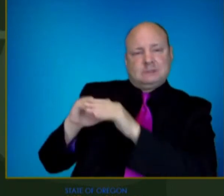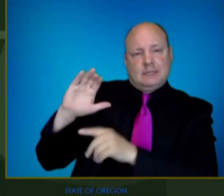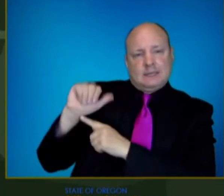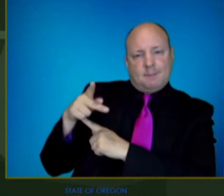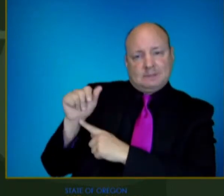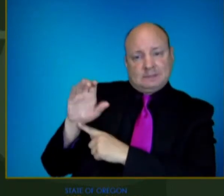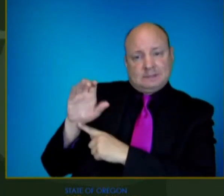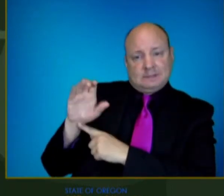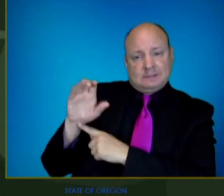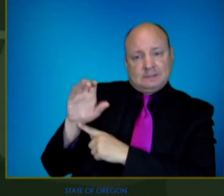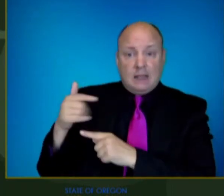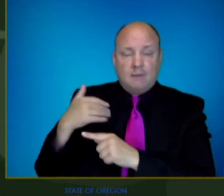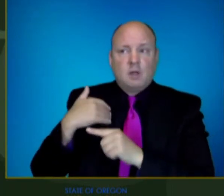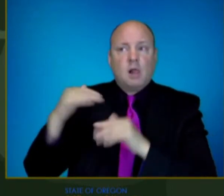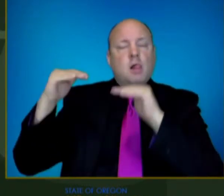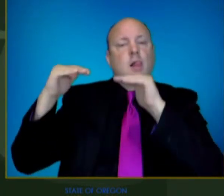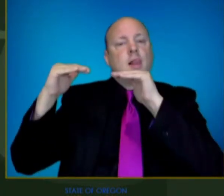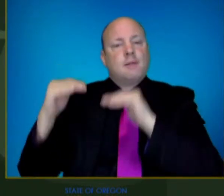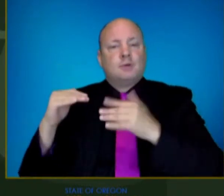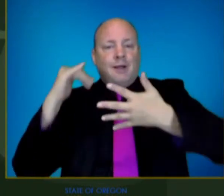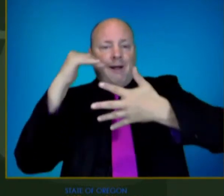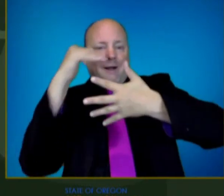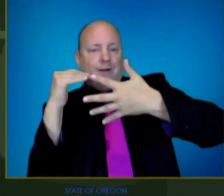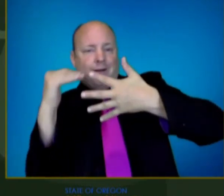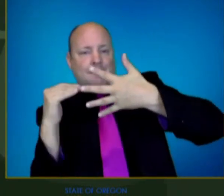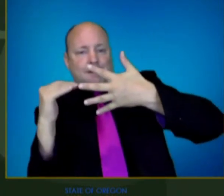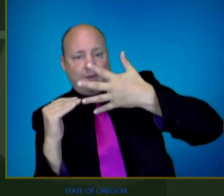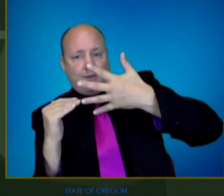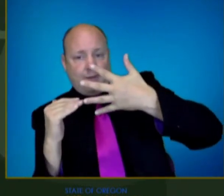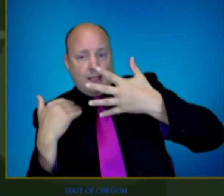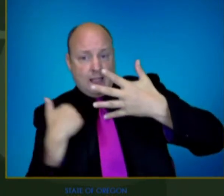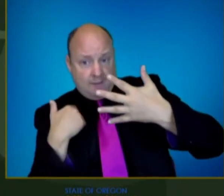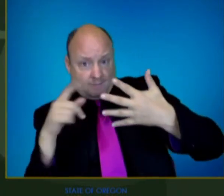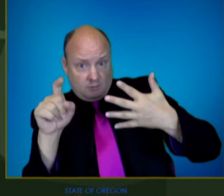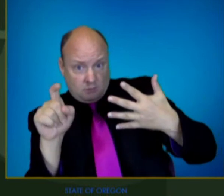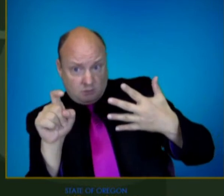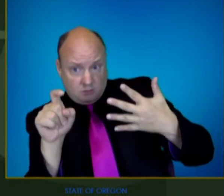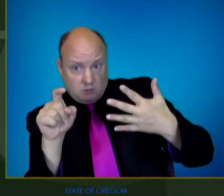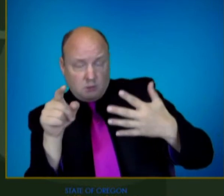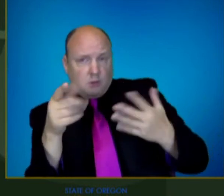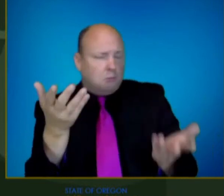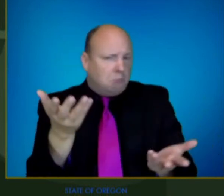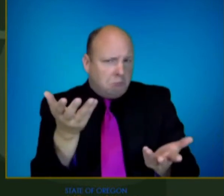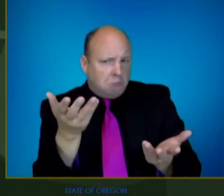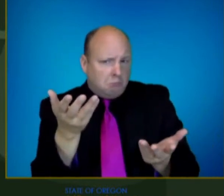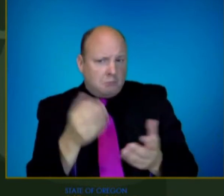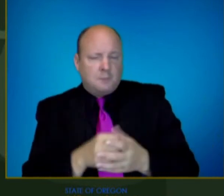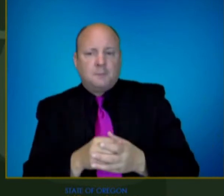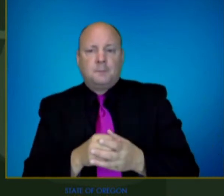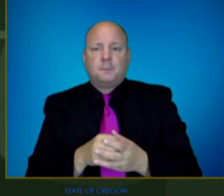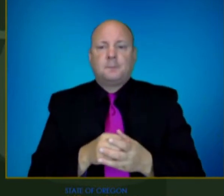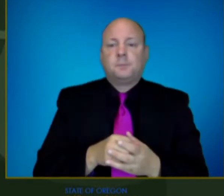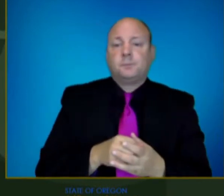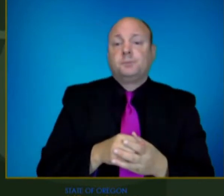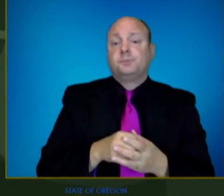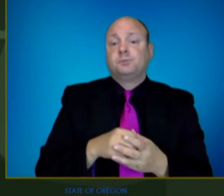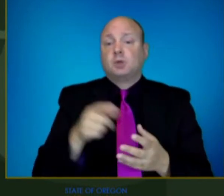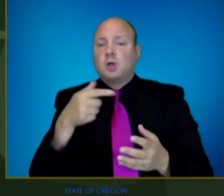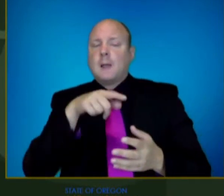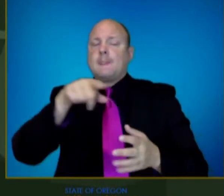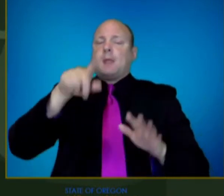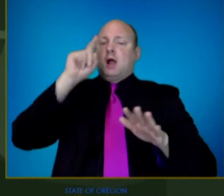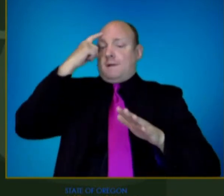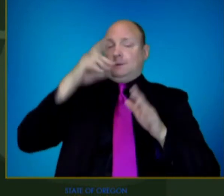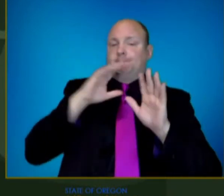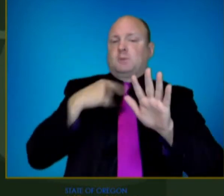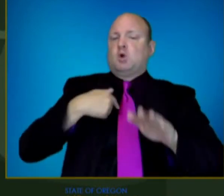Keely, in terms of your last question, the answer is we are doing concerted efforts to ensure that Oregonians that are